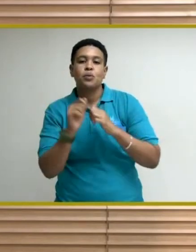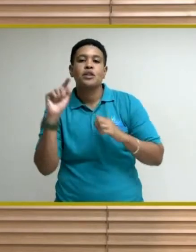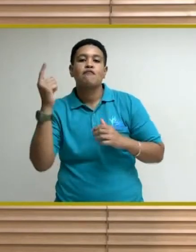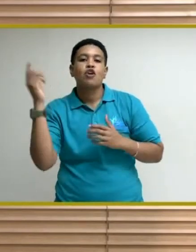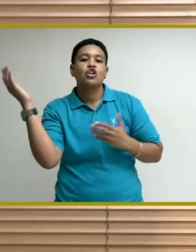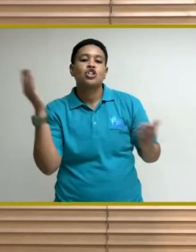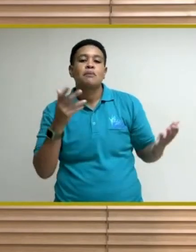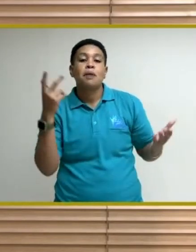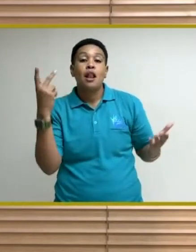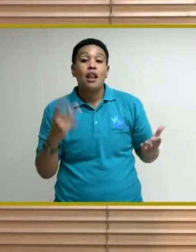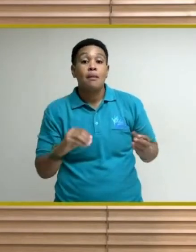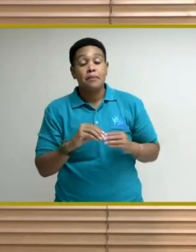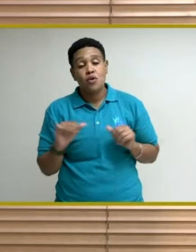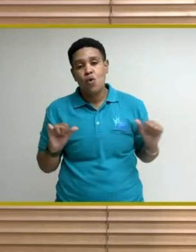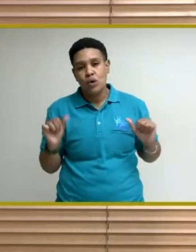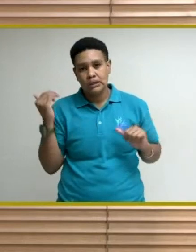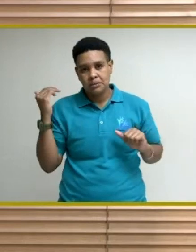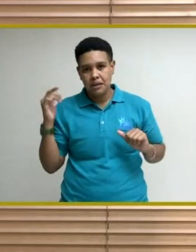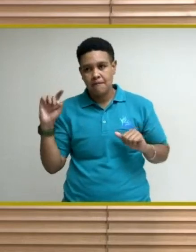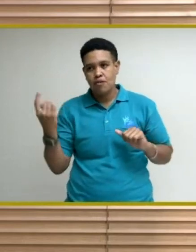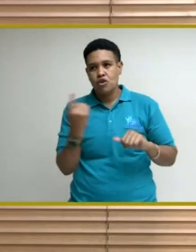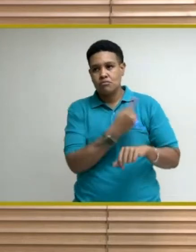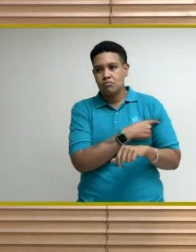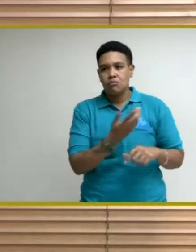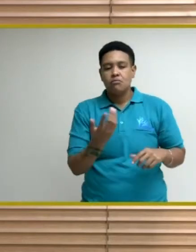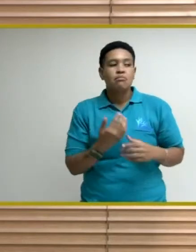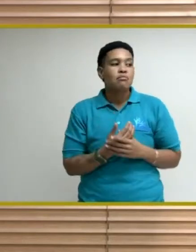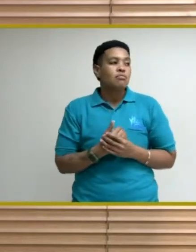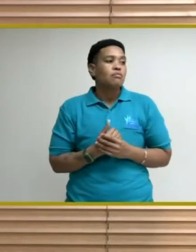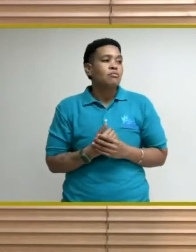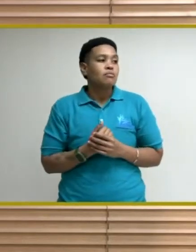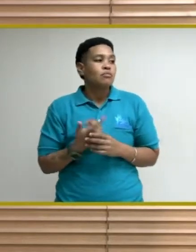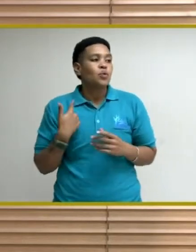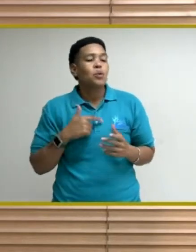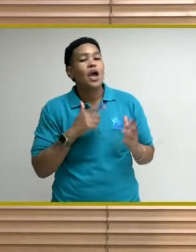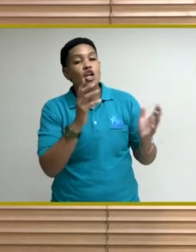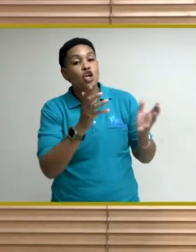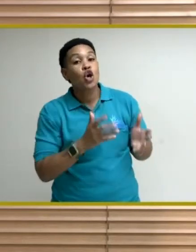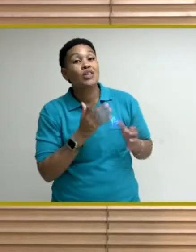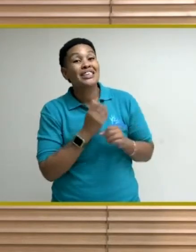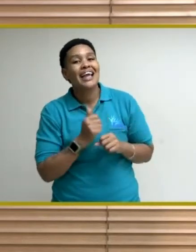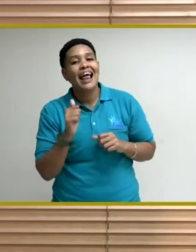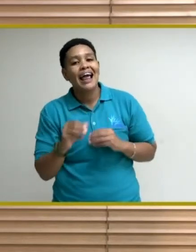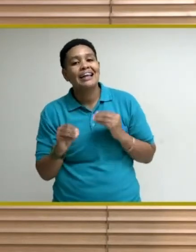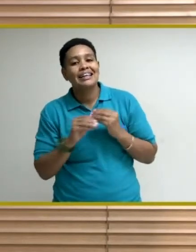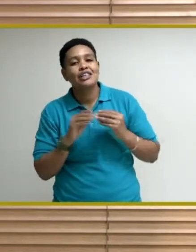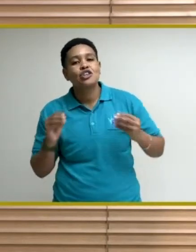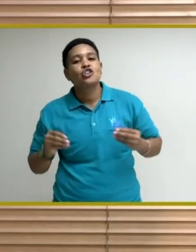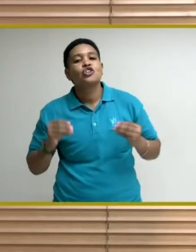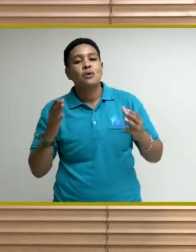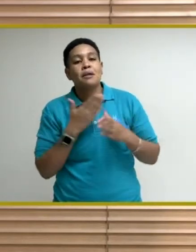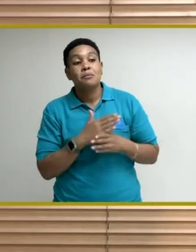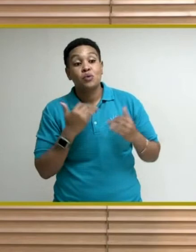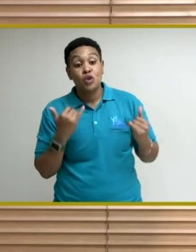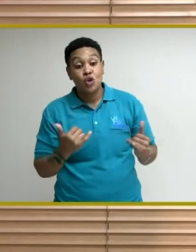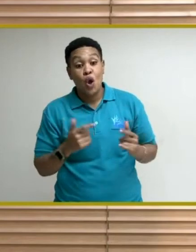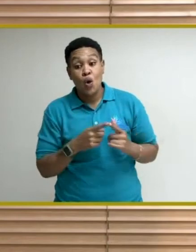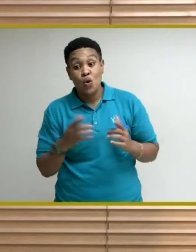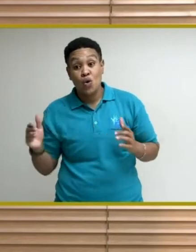shipment to arrive in August. We are negotiating to get additional supplies between now and then.